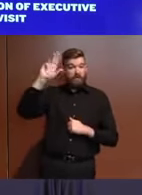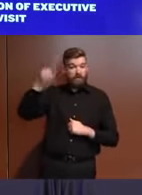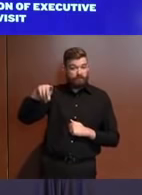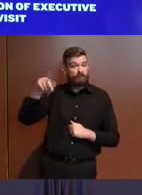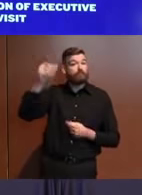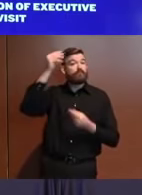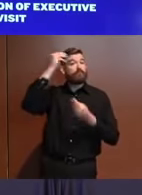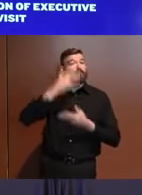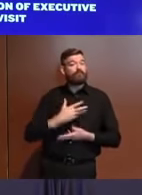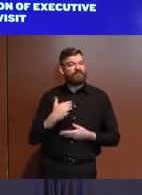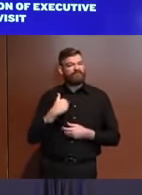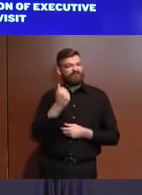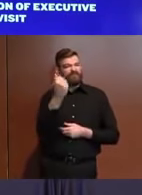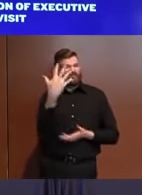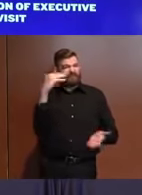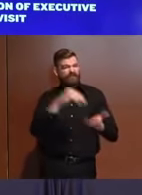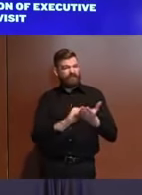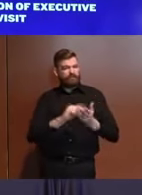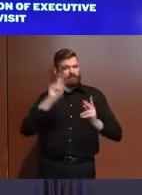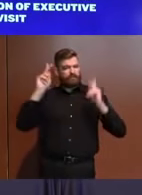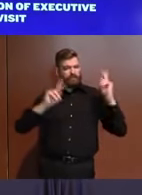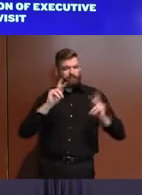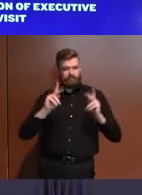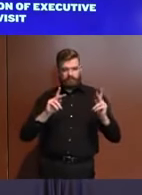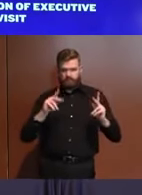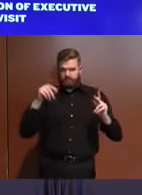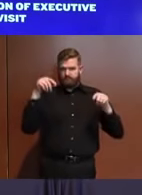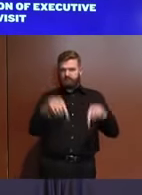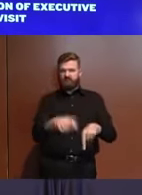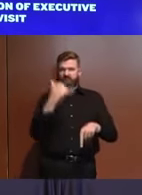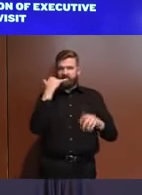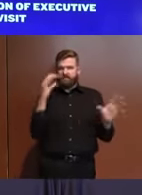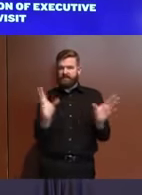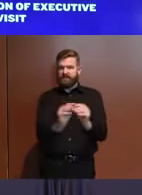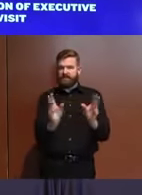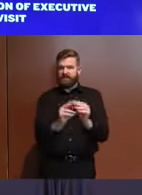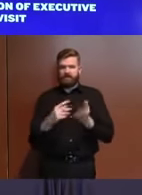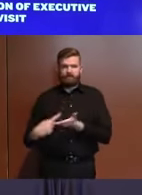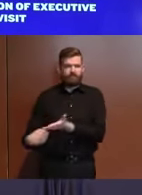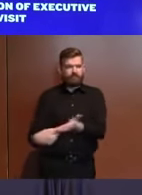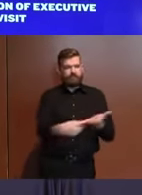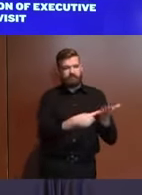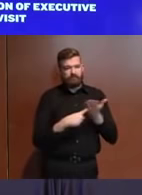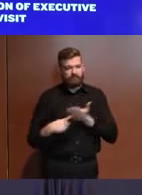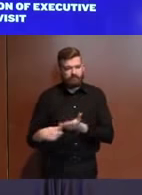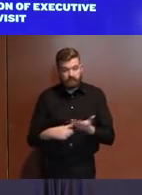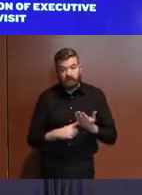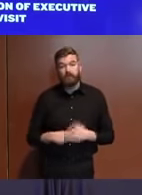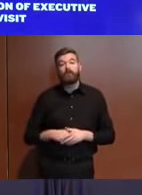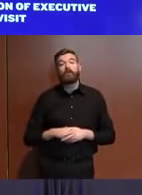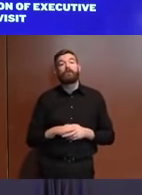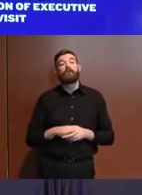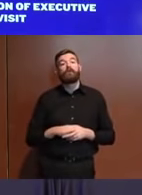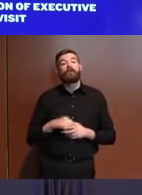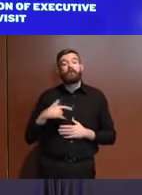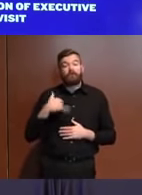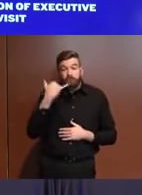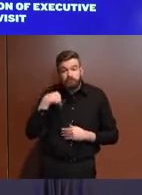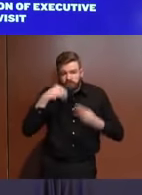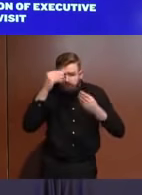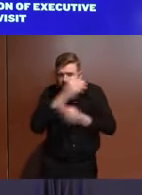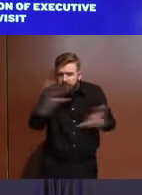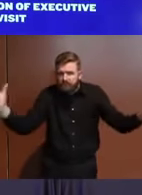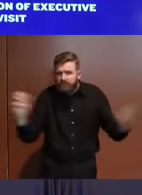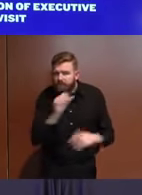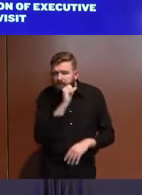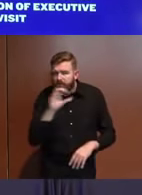people on that call this morning. And so to our seniors who were on that call and or who are watching now, we have